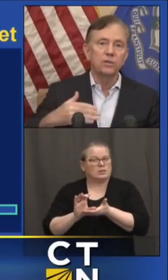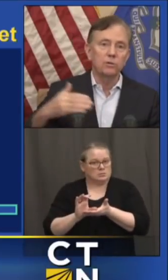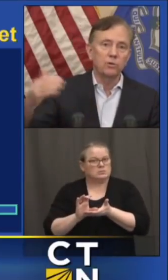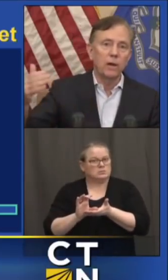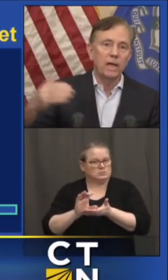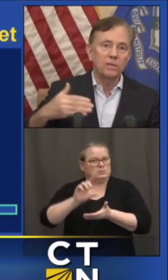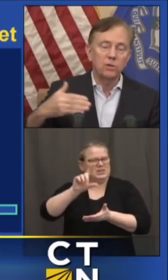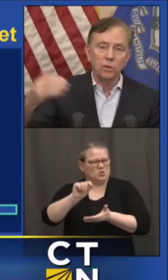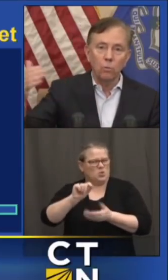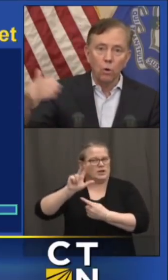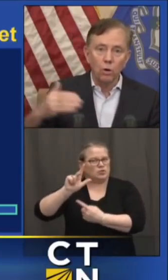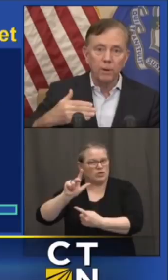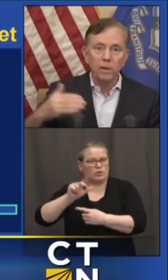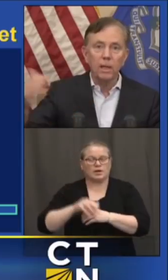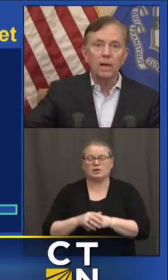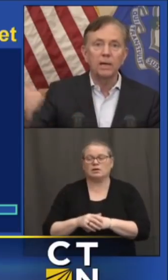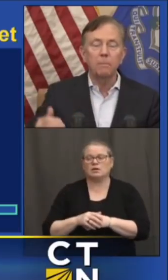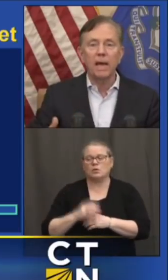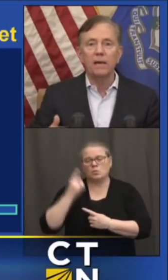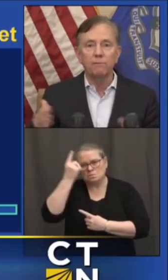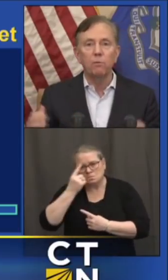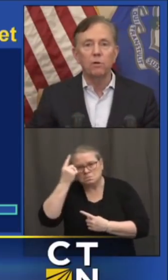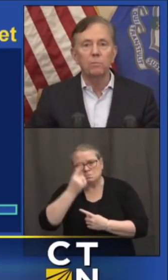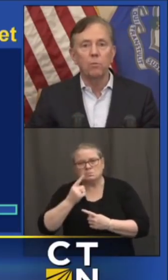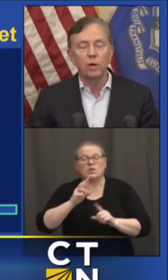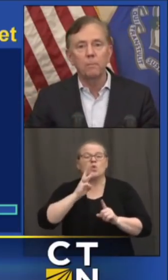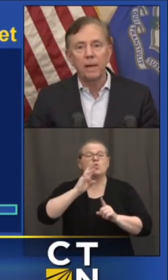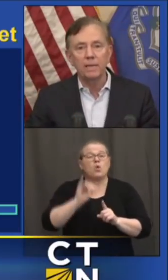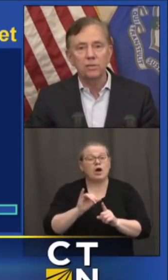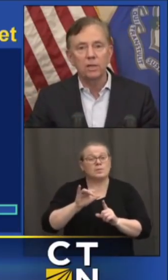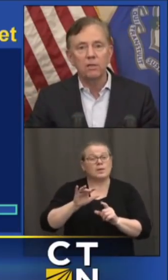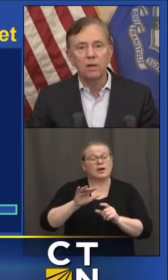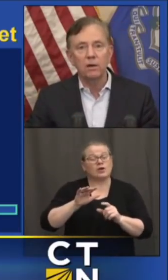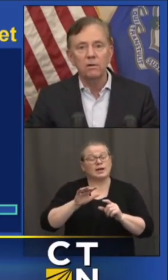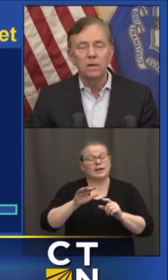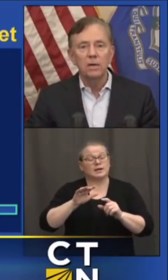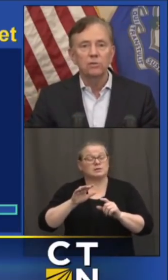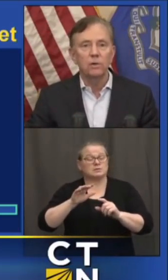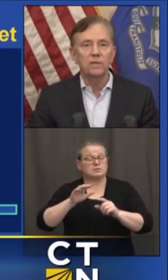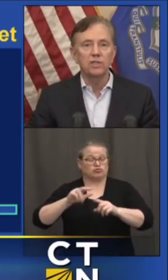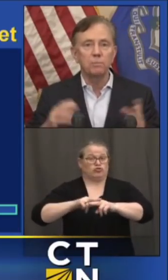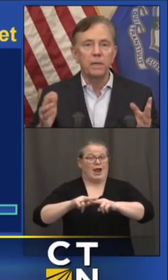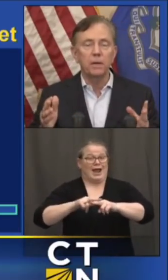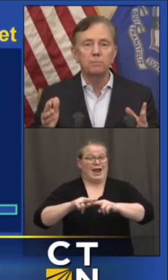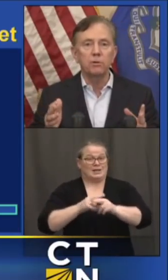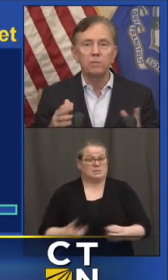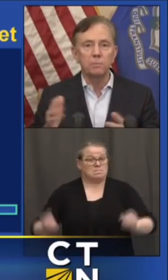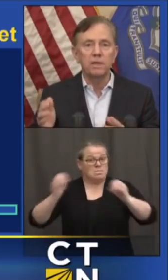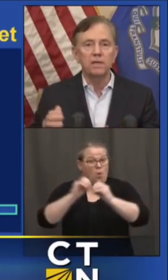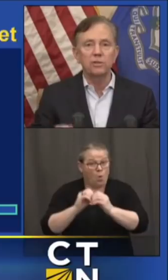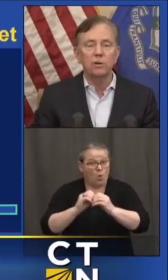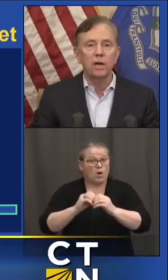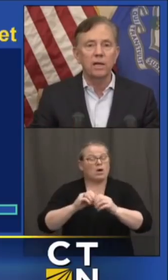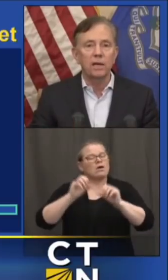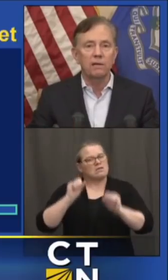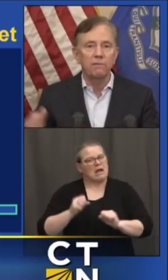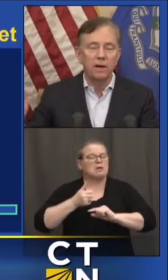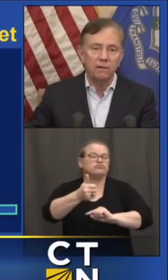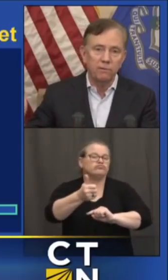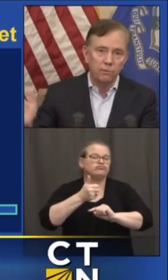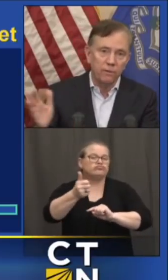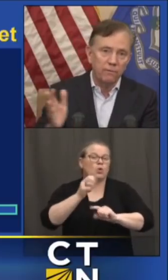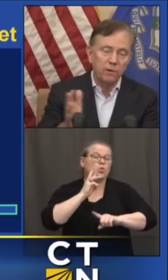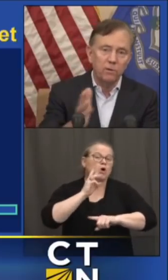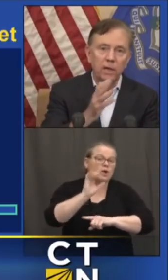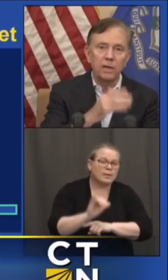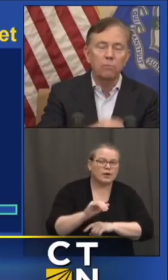additional trains on the Waterbury line, back and forth, more capacity there, trying to speed up transportation on